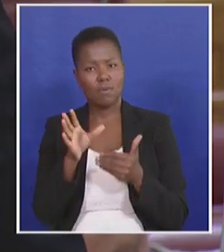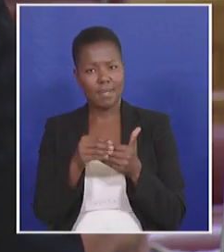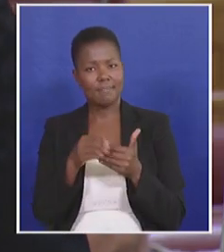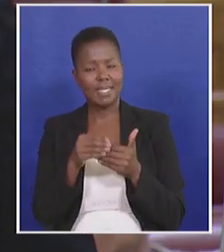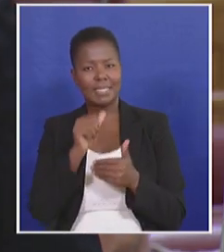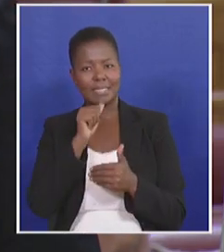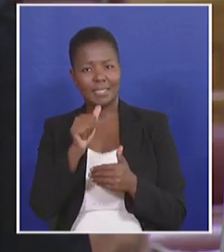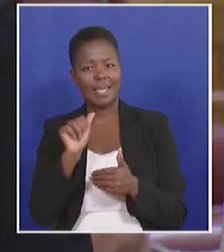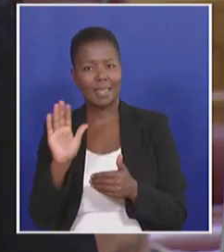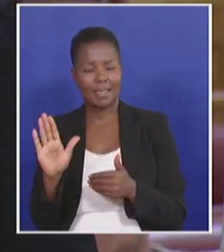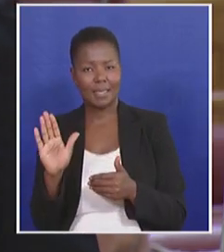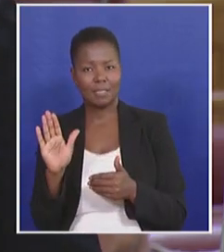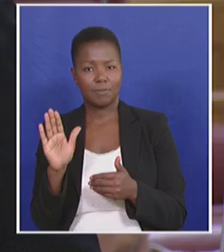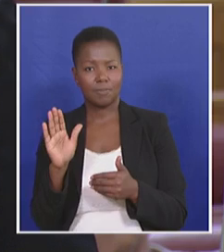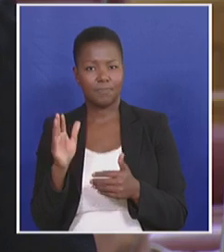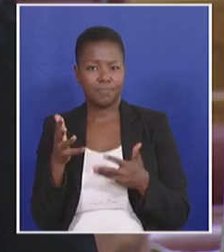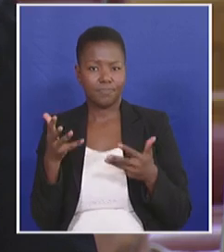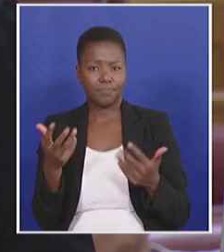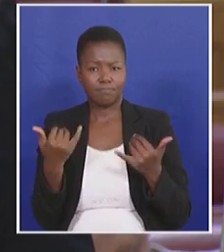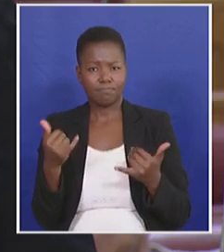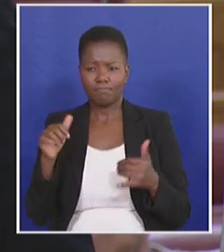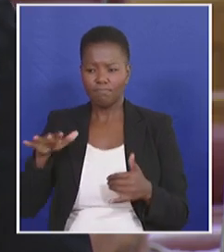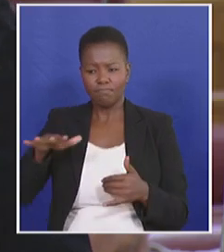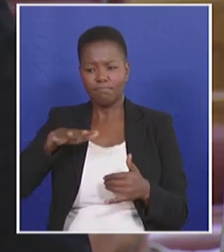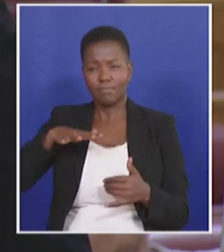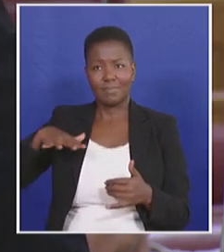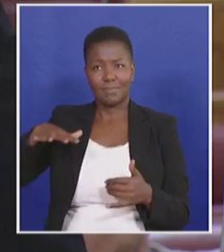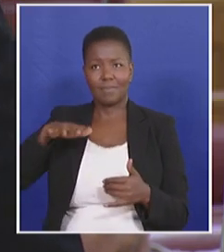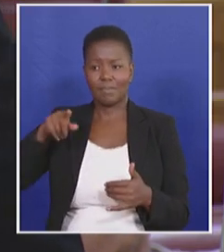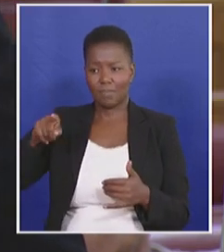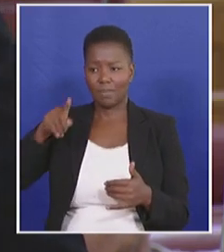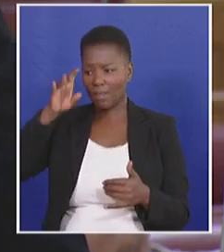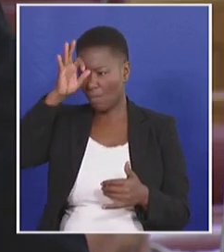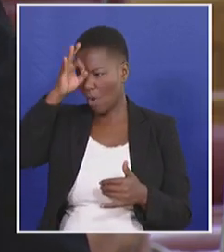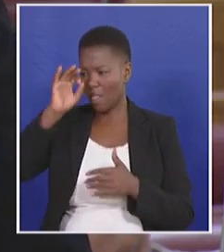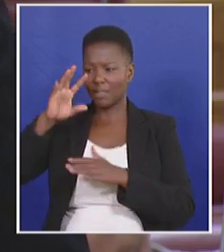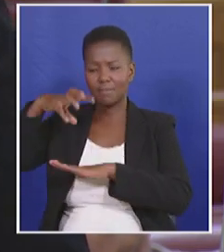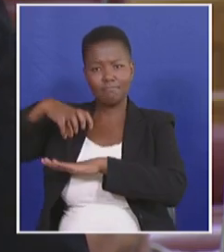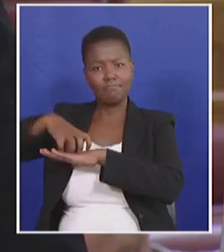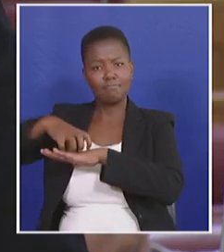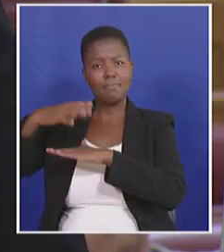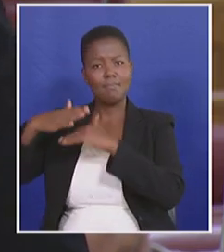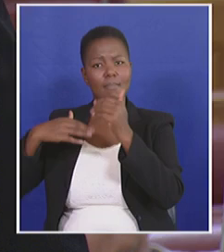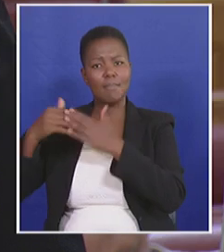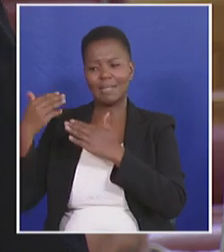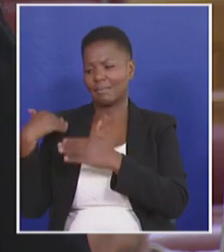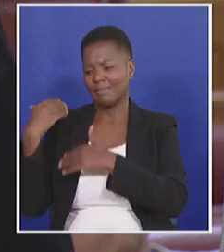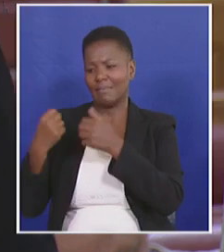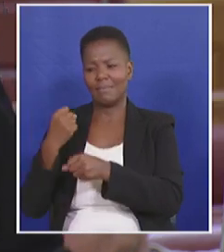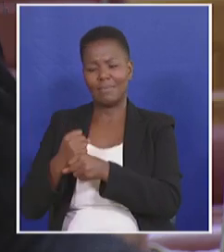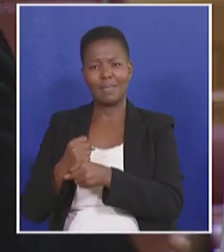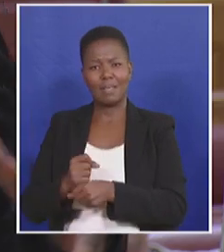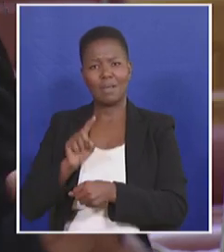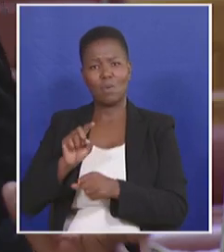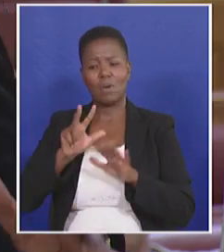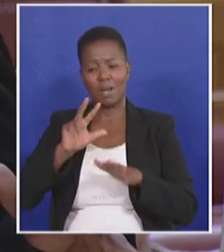about. There's an area that has a police station that was built in the 1800s, for an example, and it